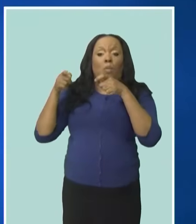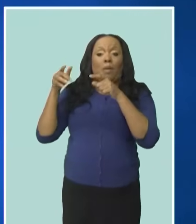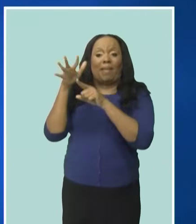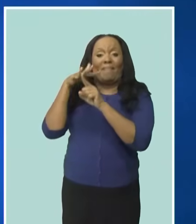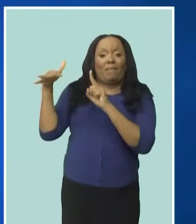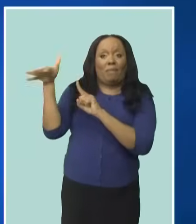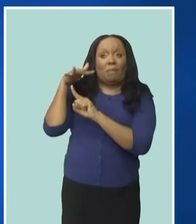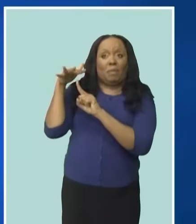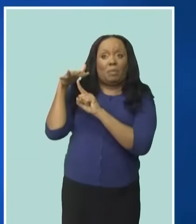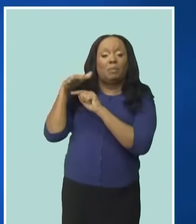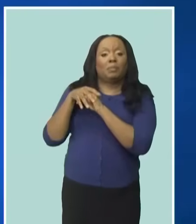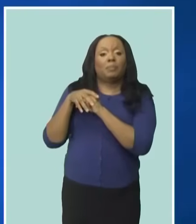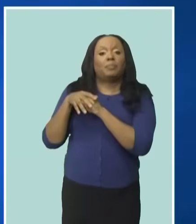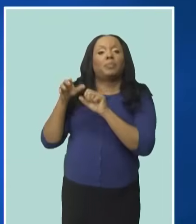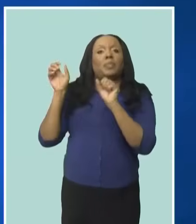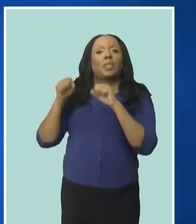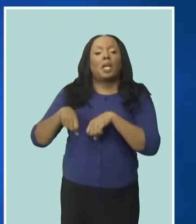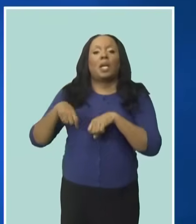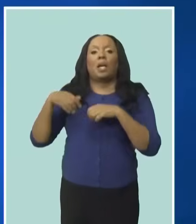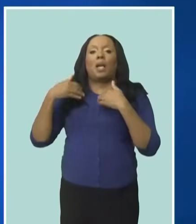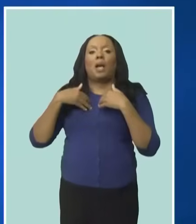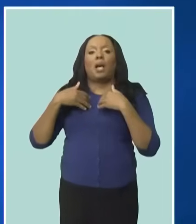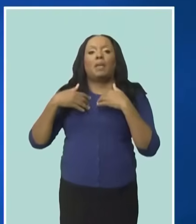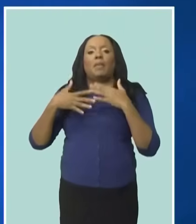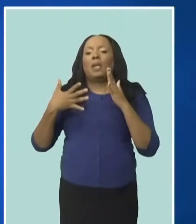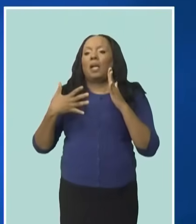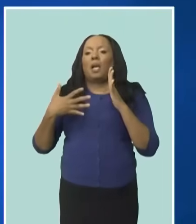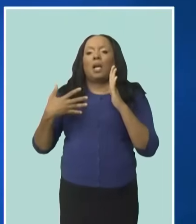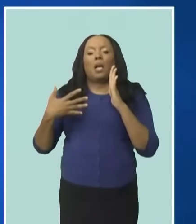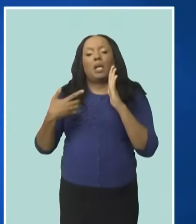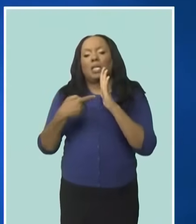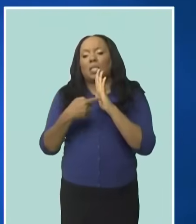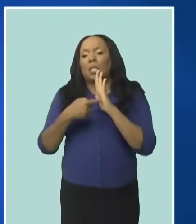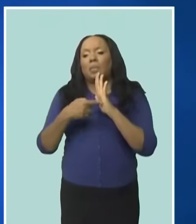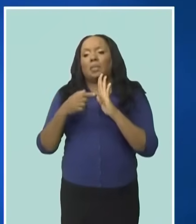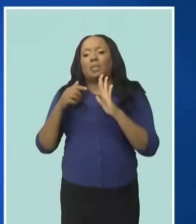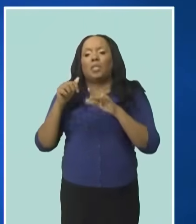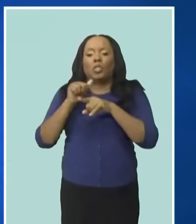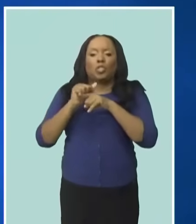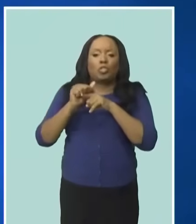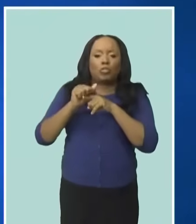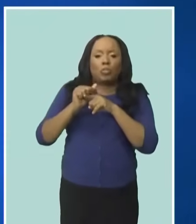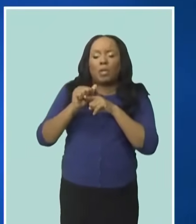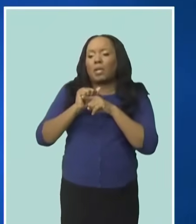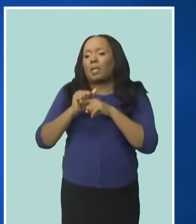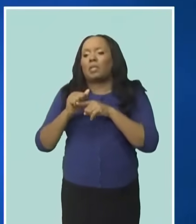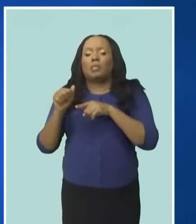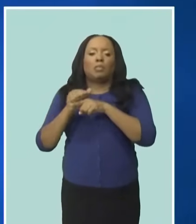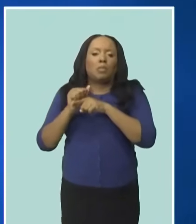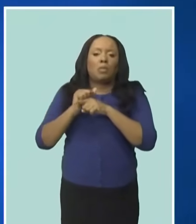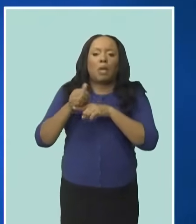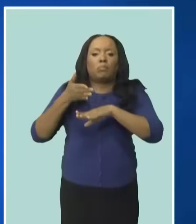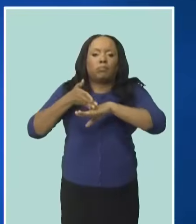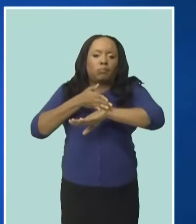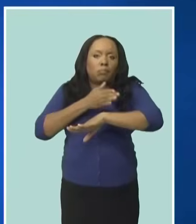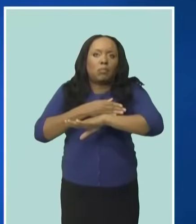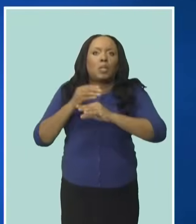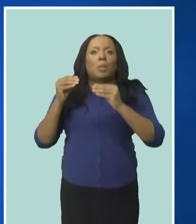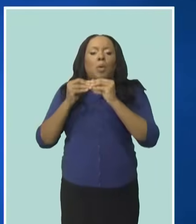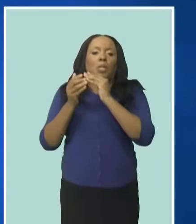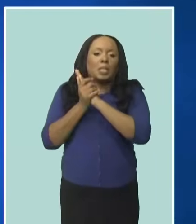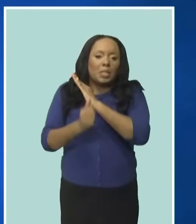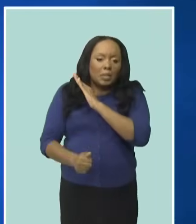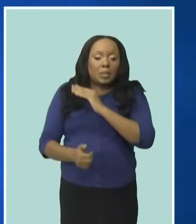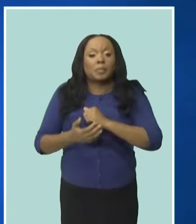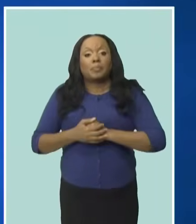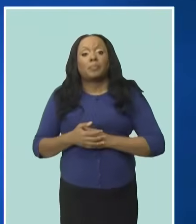safely simulate real emergencies and refine their skills under realistic conditions. And as